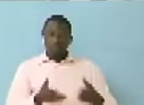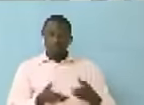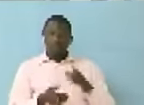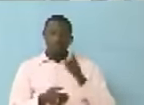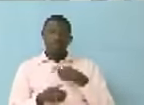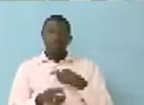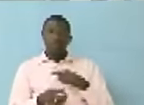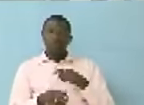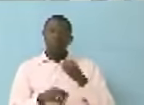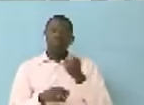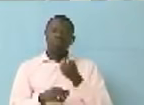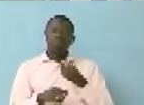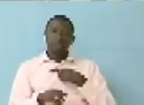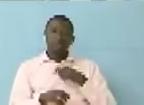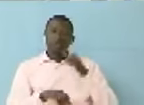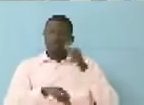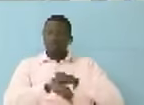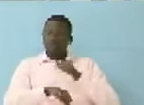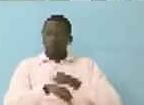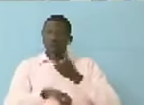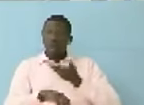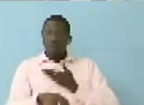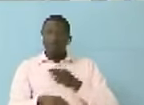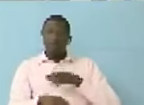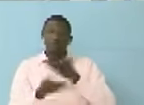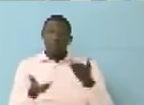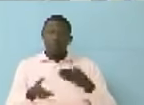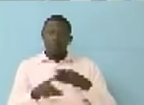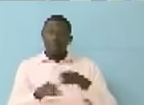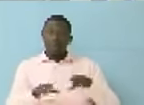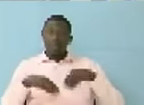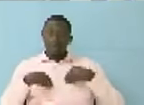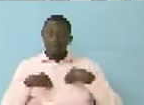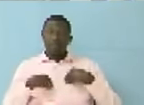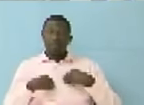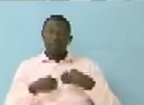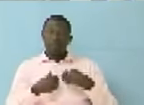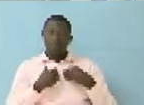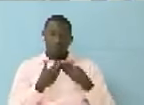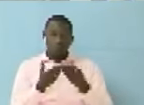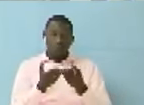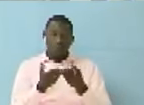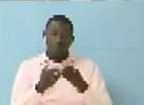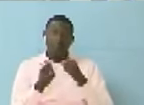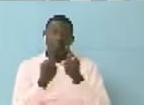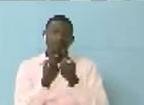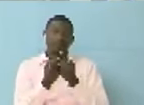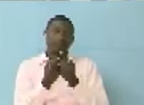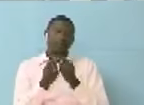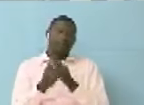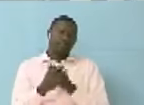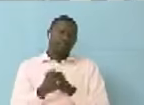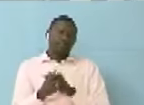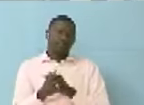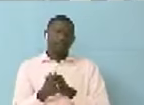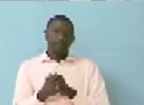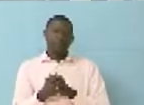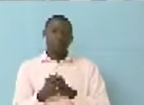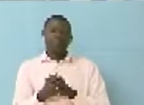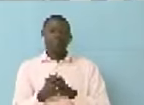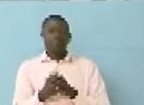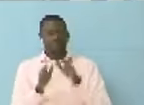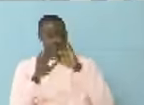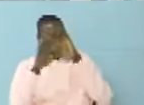of the torture. O molla o song kumolu e memfo nya tajira yale sondi. General, let me make this clear. General Madunga